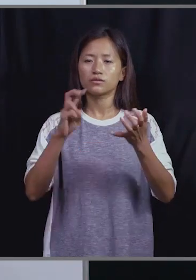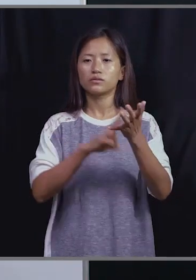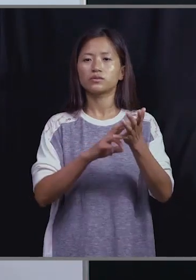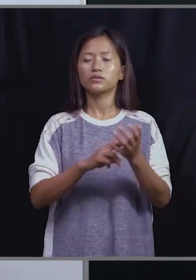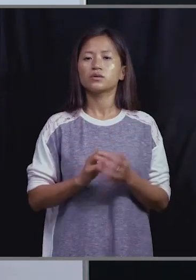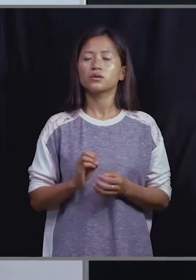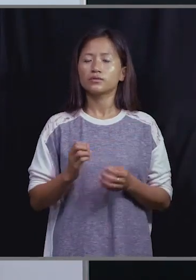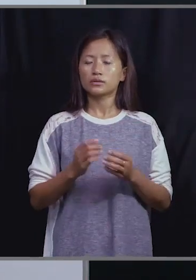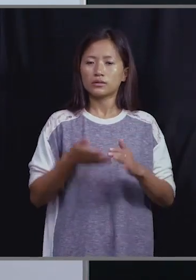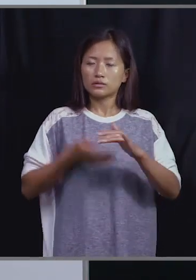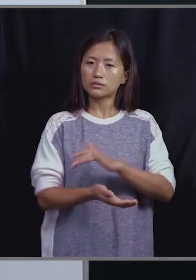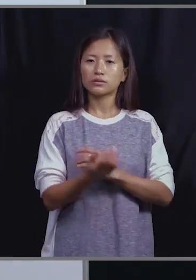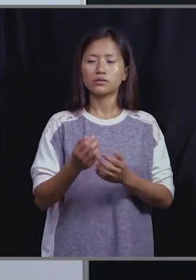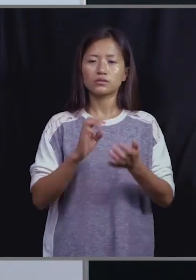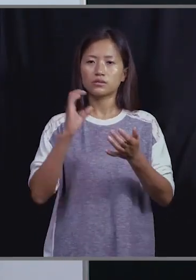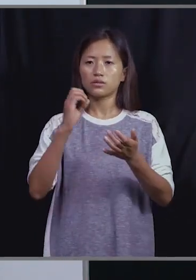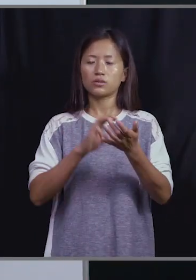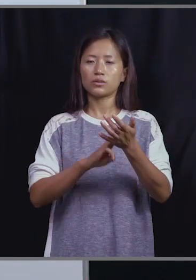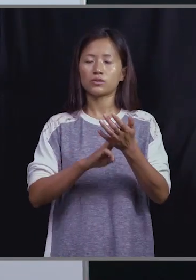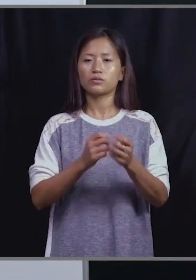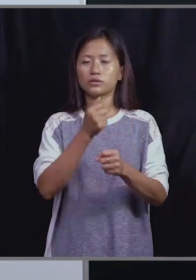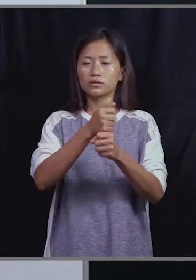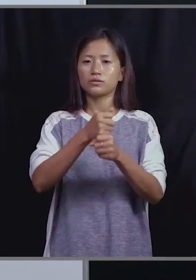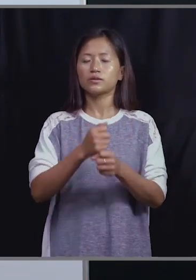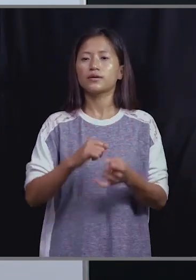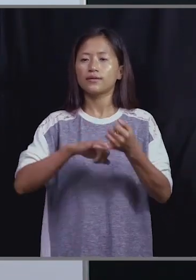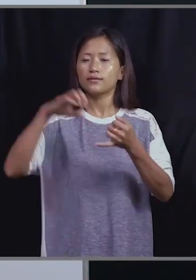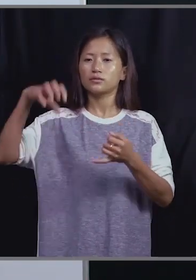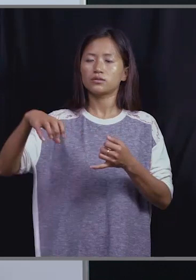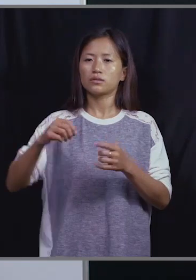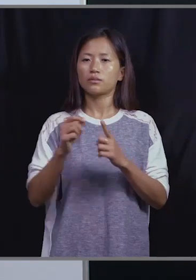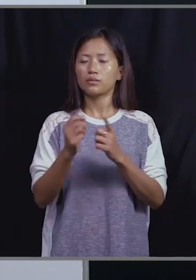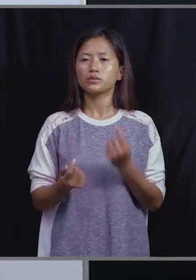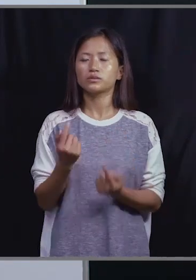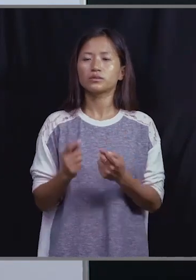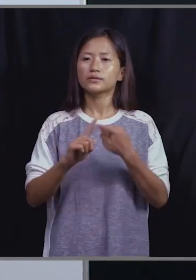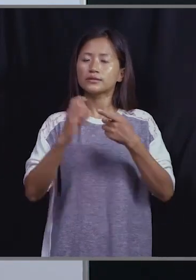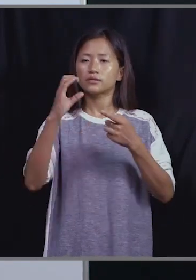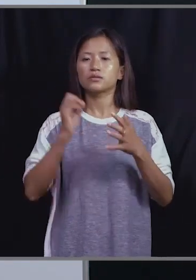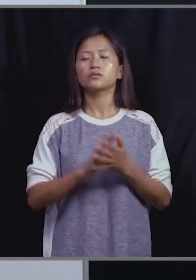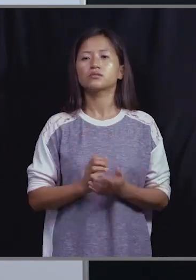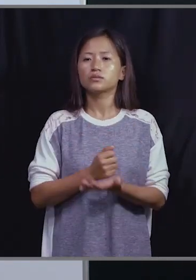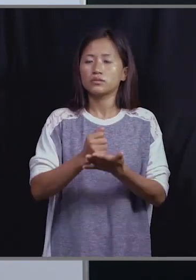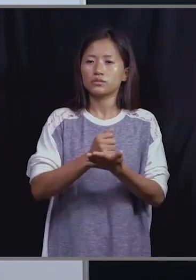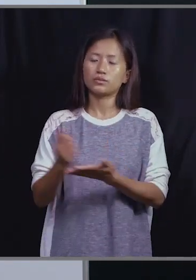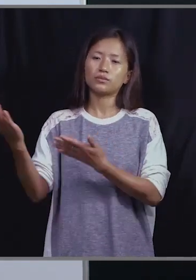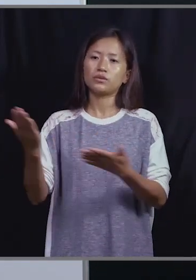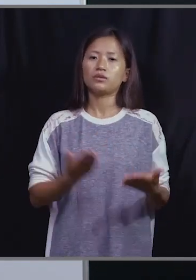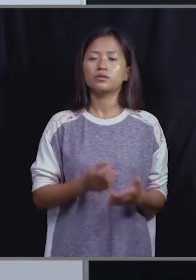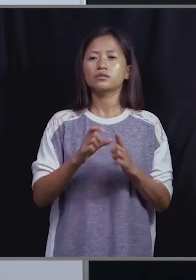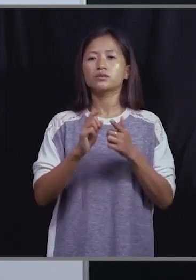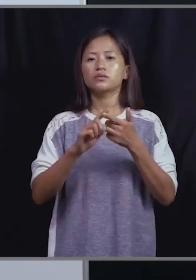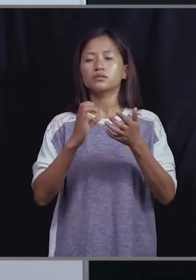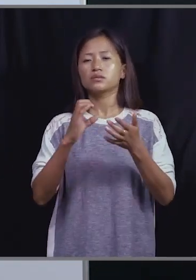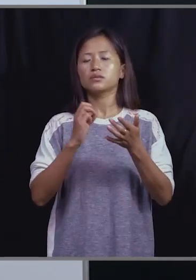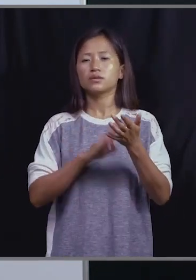the communist government, okay, where the state controlled political as well as the economic. So when they tried to bring a democratic form